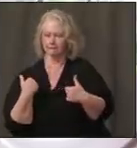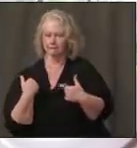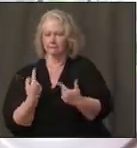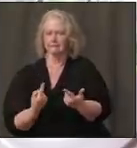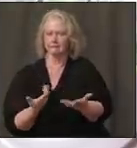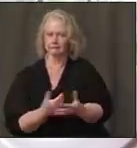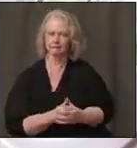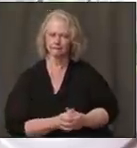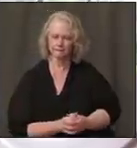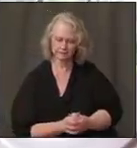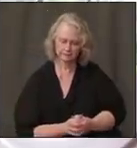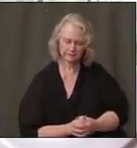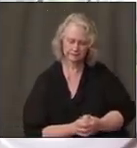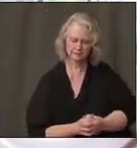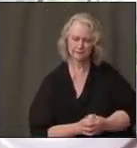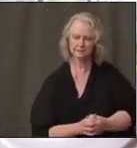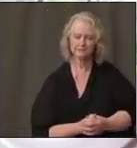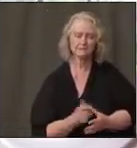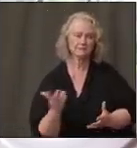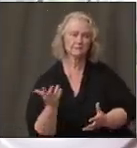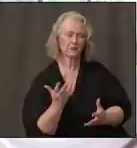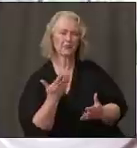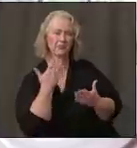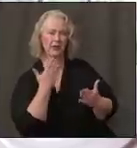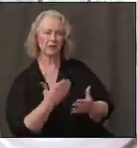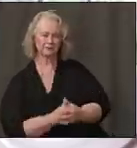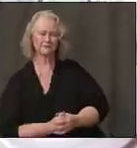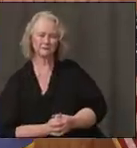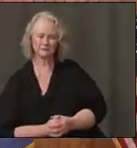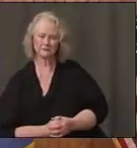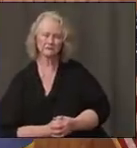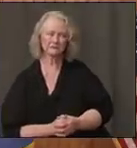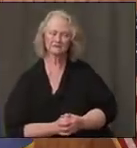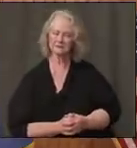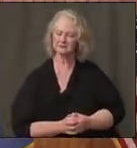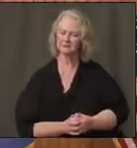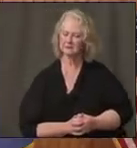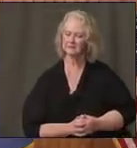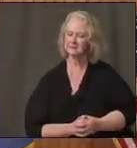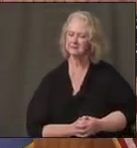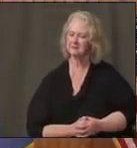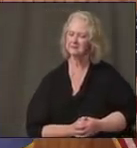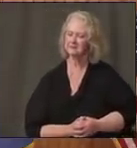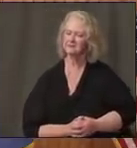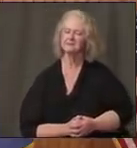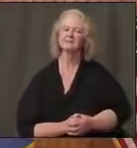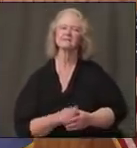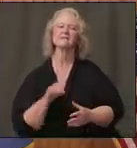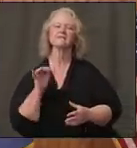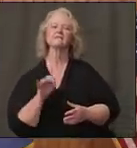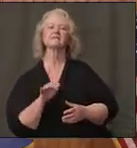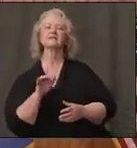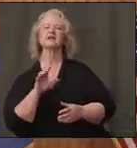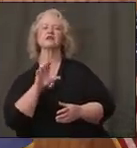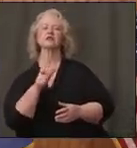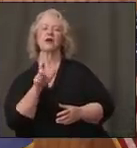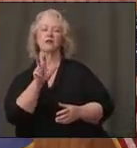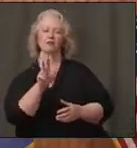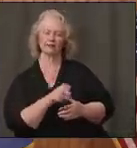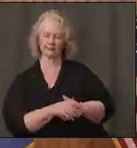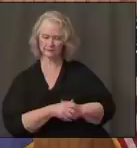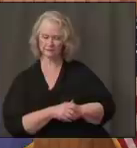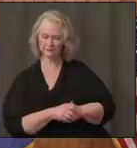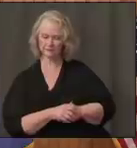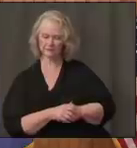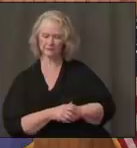toolbox. Thank you, sir. Wow, thank you very much. Keep us moving, Max. Channel 3 Eyewitness News. Yes,